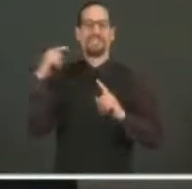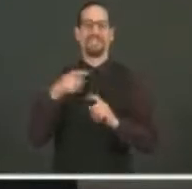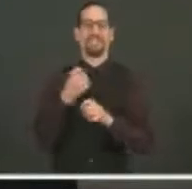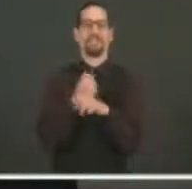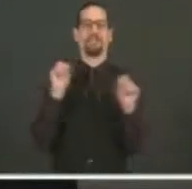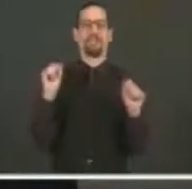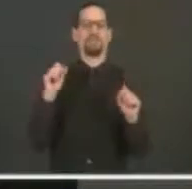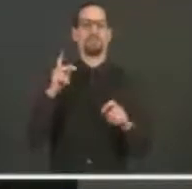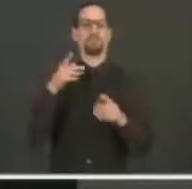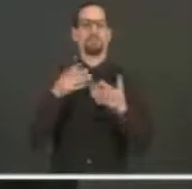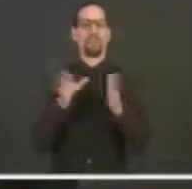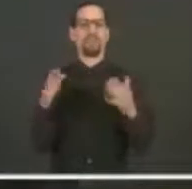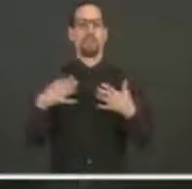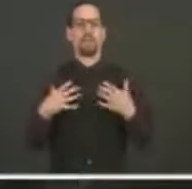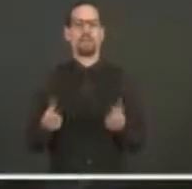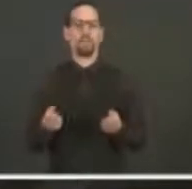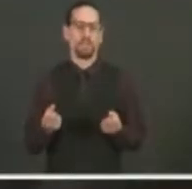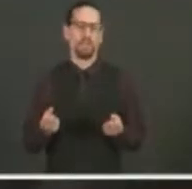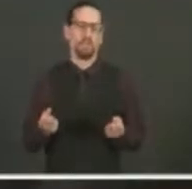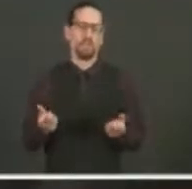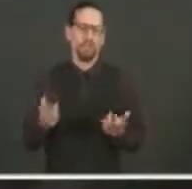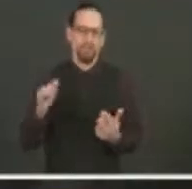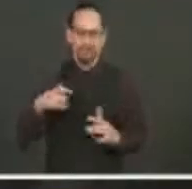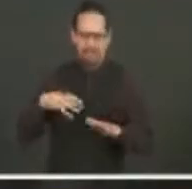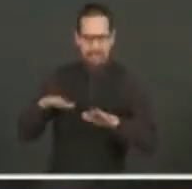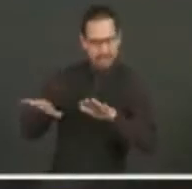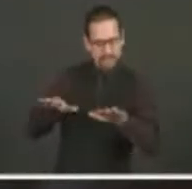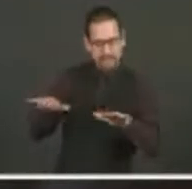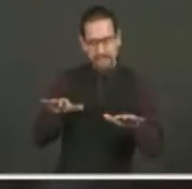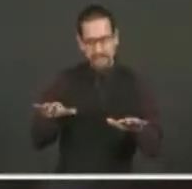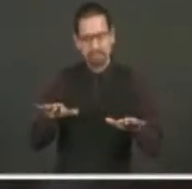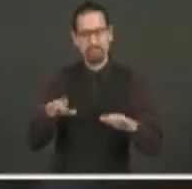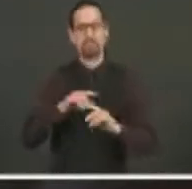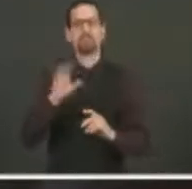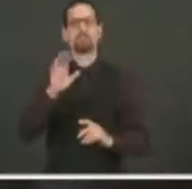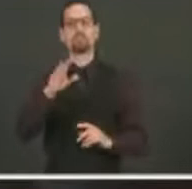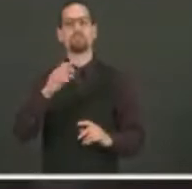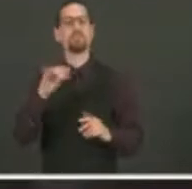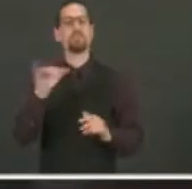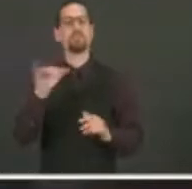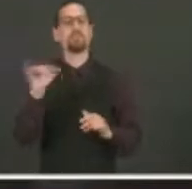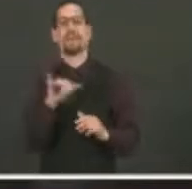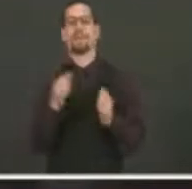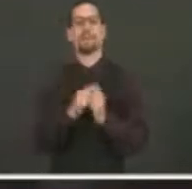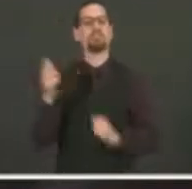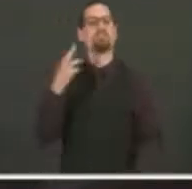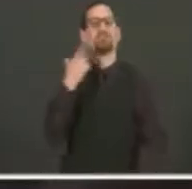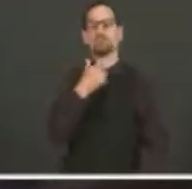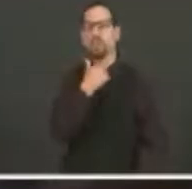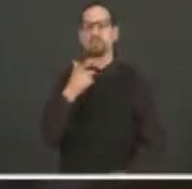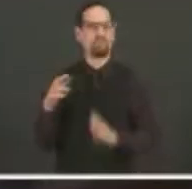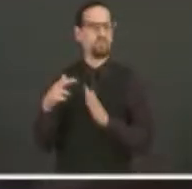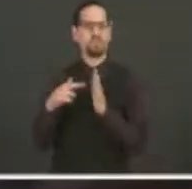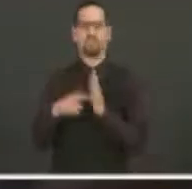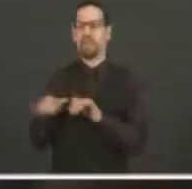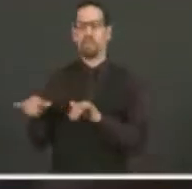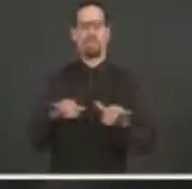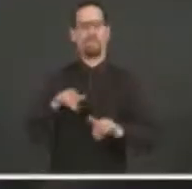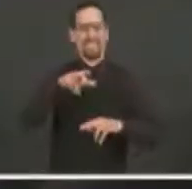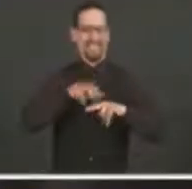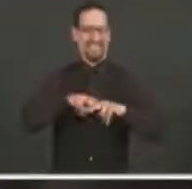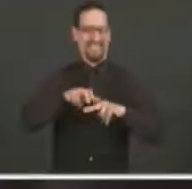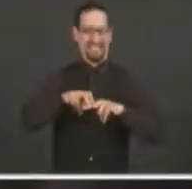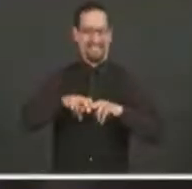of our state. Essentially, it's restaurant rules. seated service, no standing service,